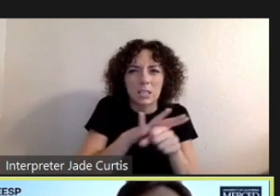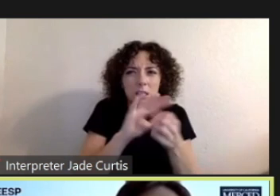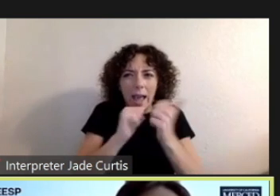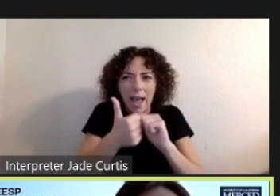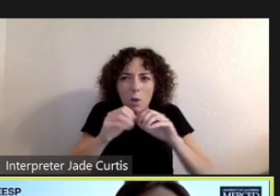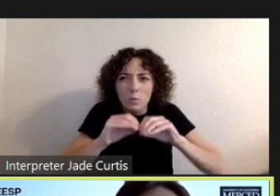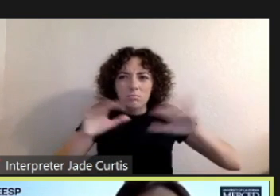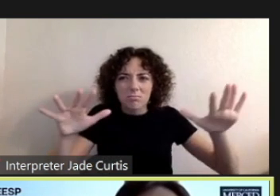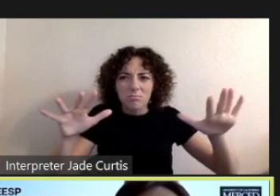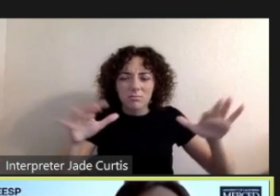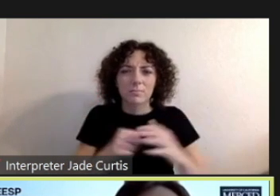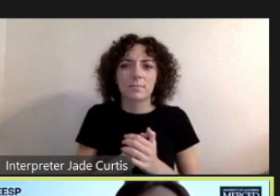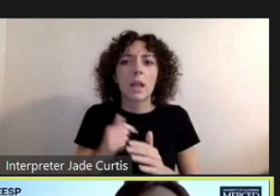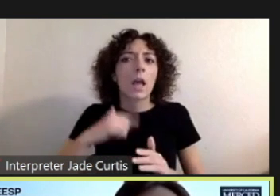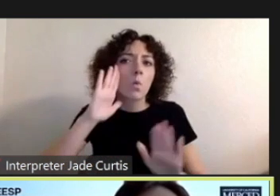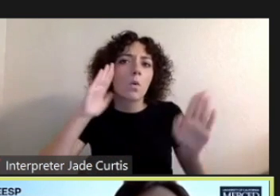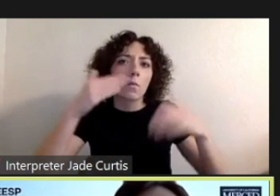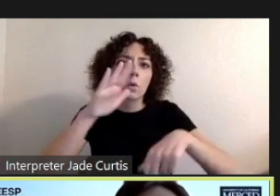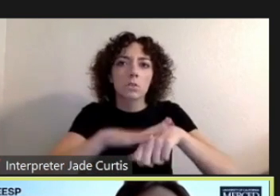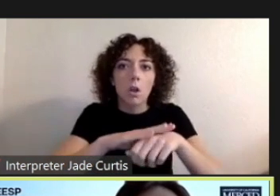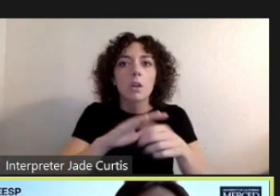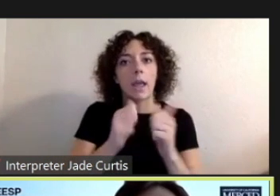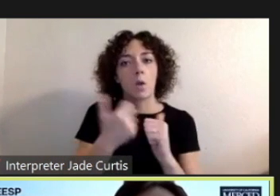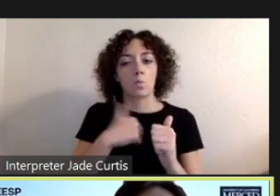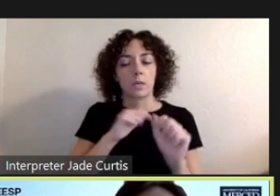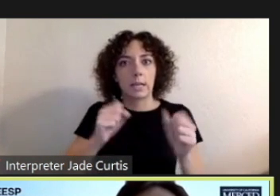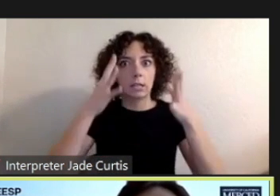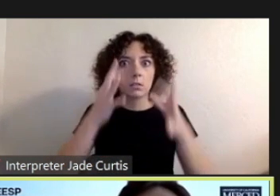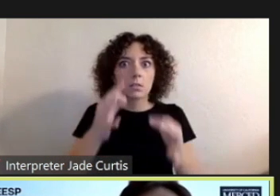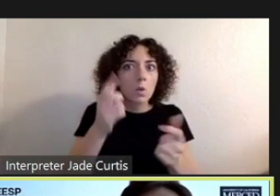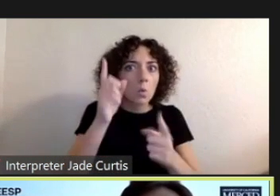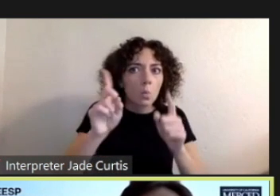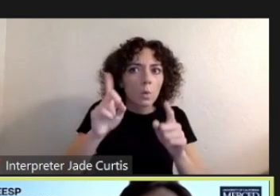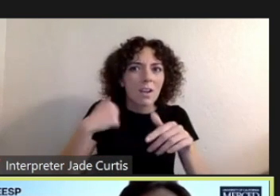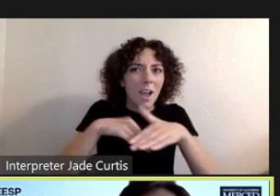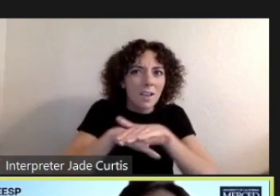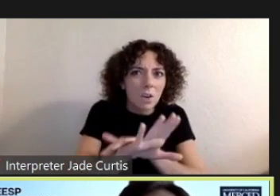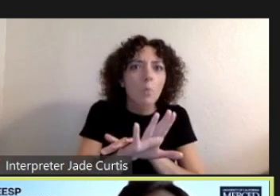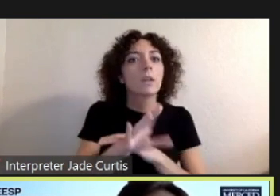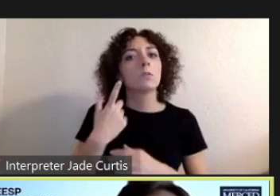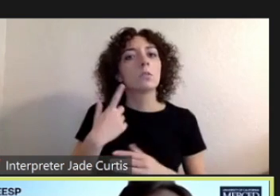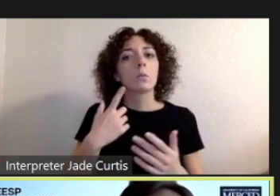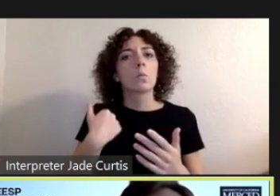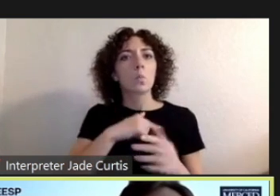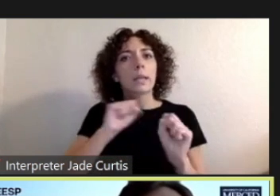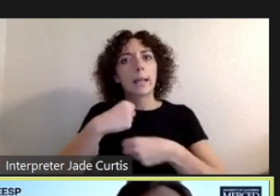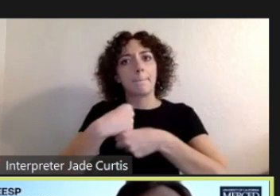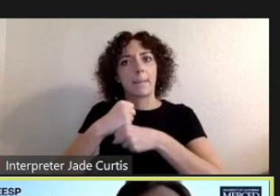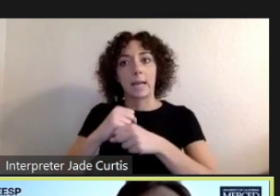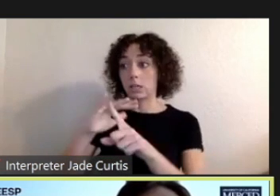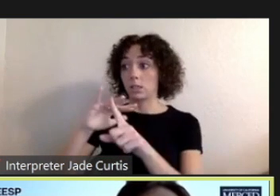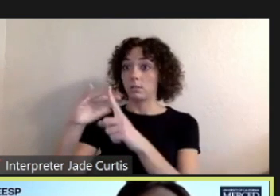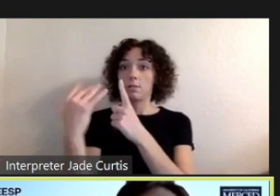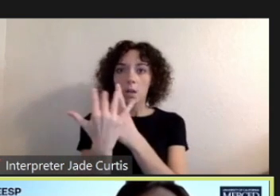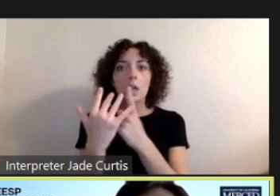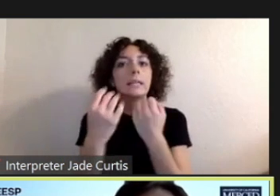actually focus on how we can take those decisions so that we can actually build spaces which are safe and healthy for us.